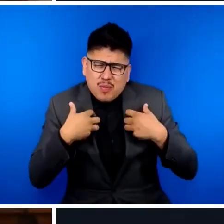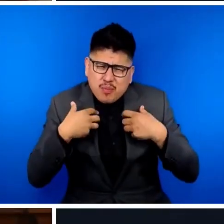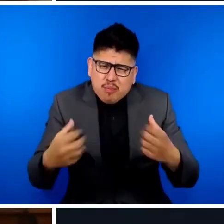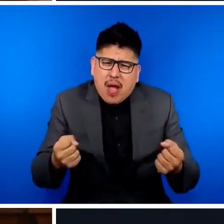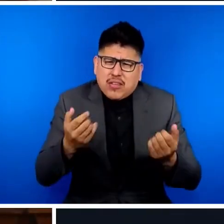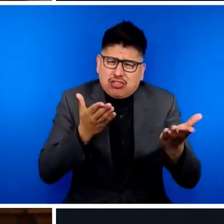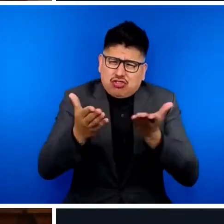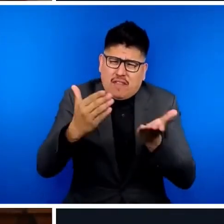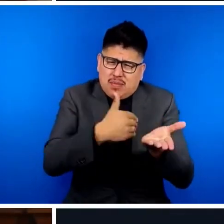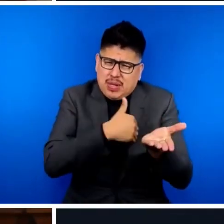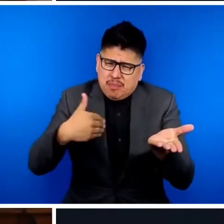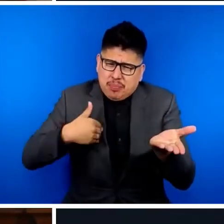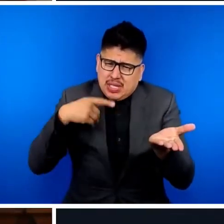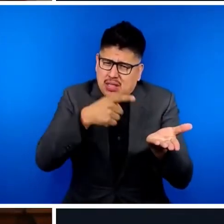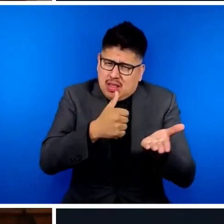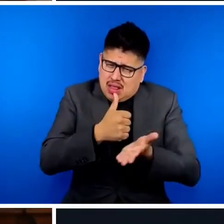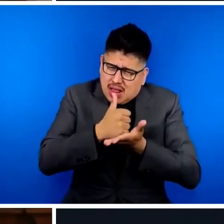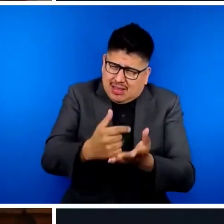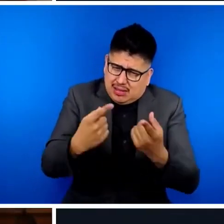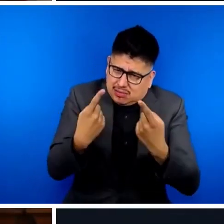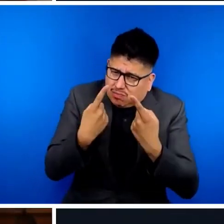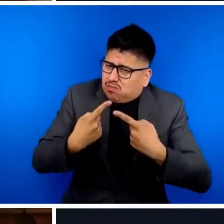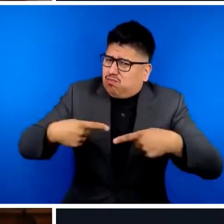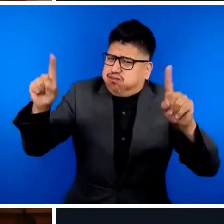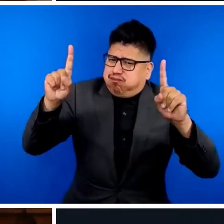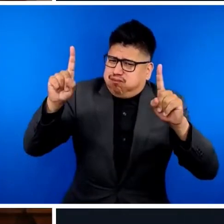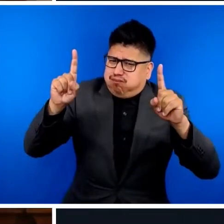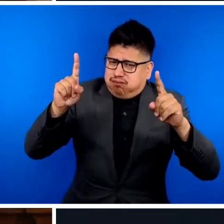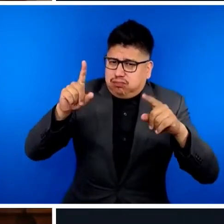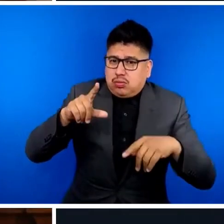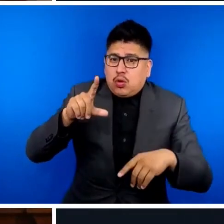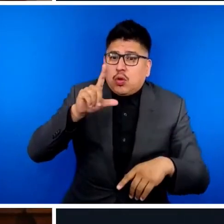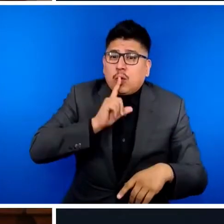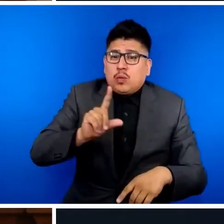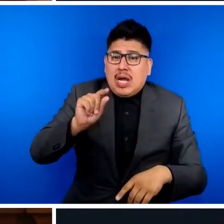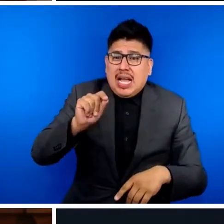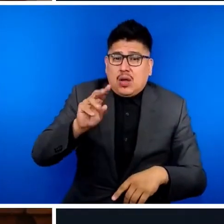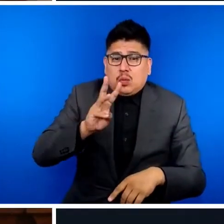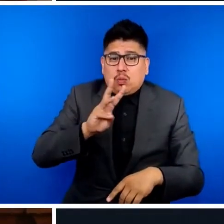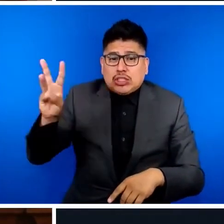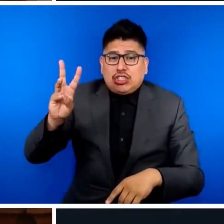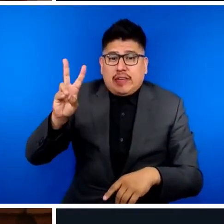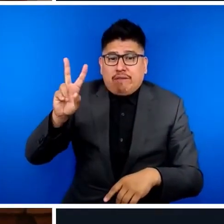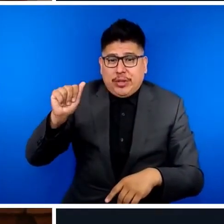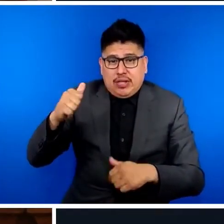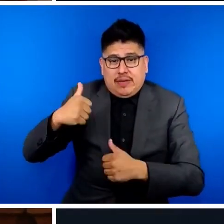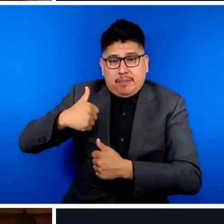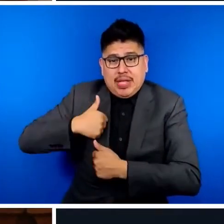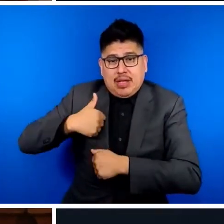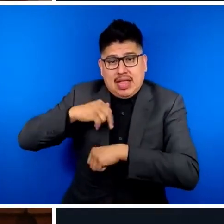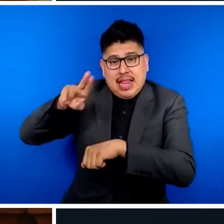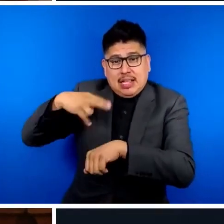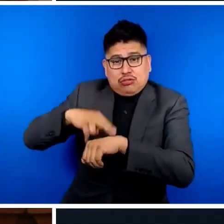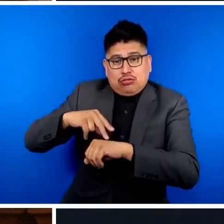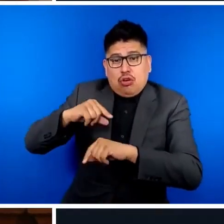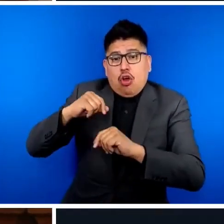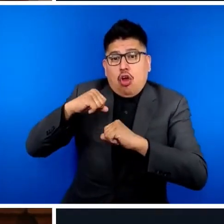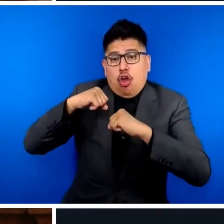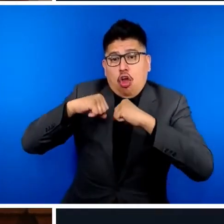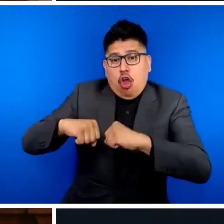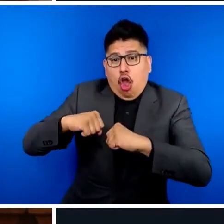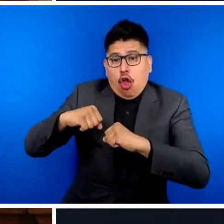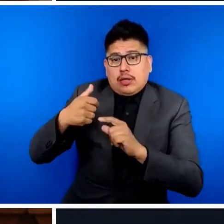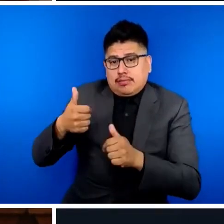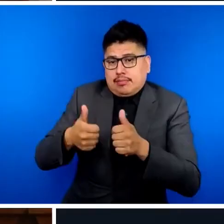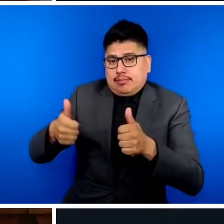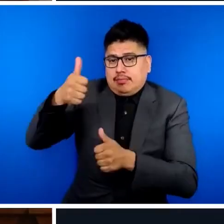stunning turnaround was 20-year-old West Virginia Army National Guard Specialist Sarah Beckstrom.